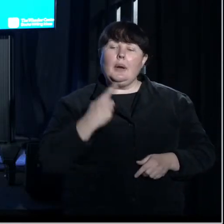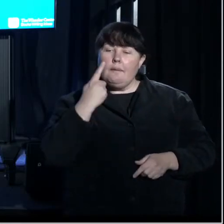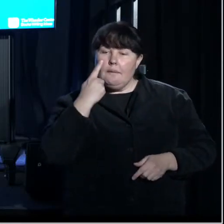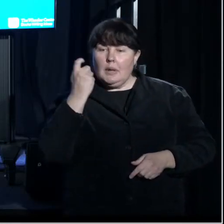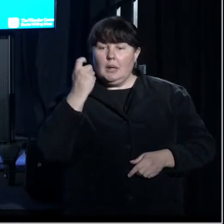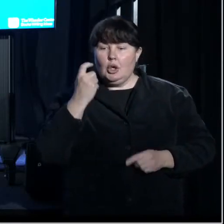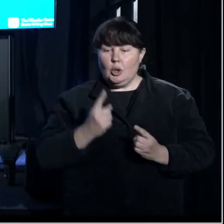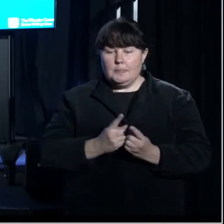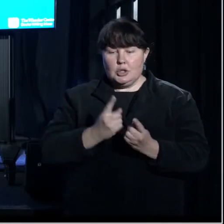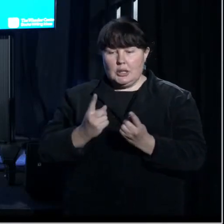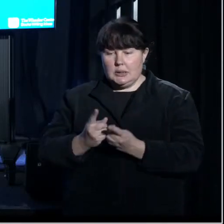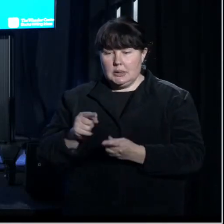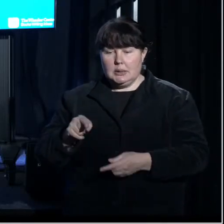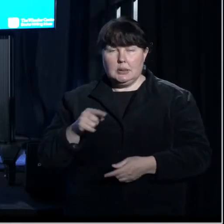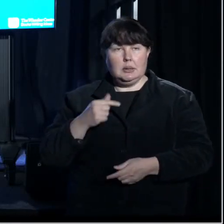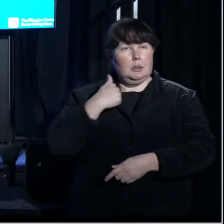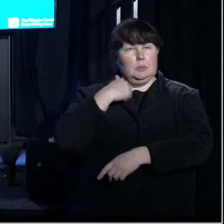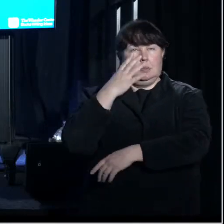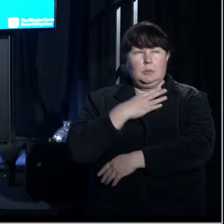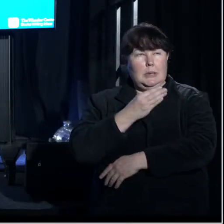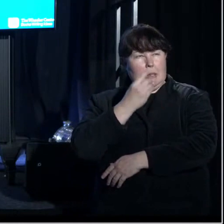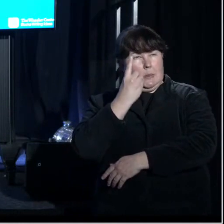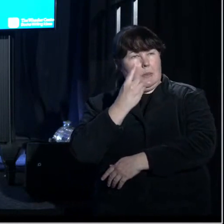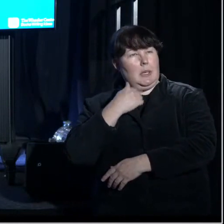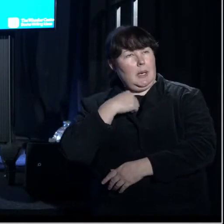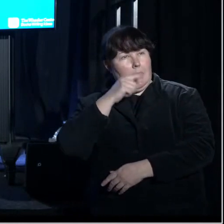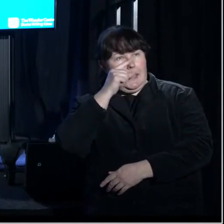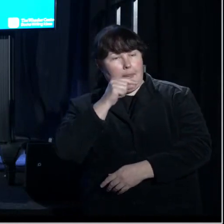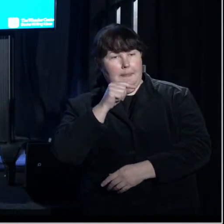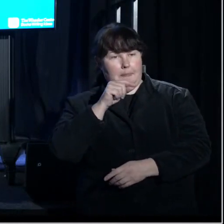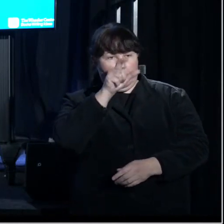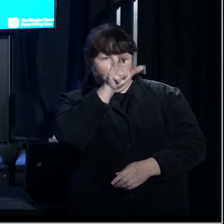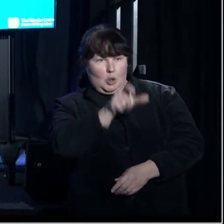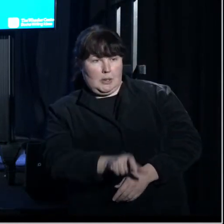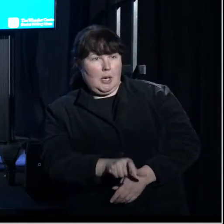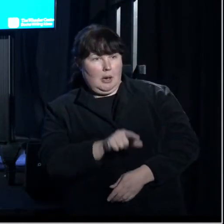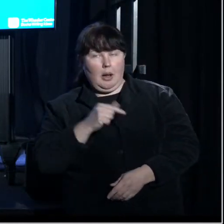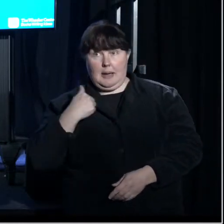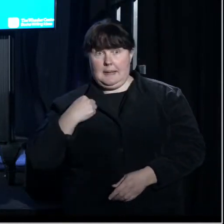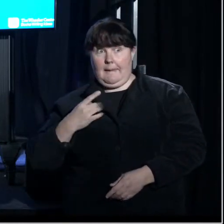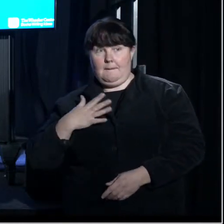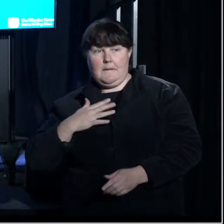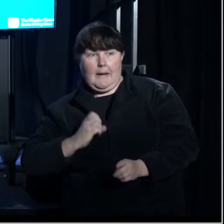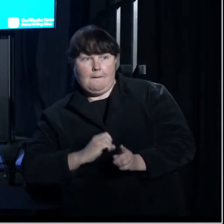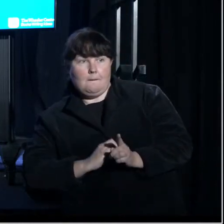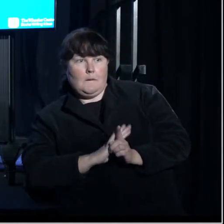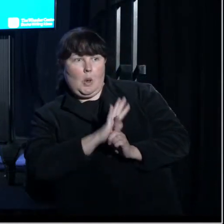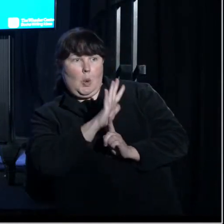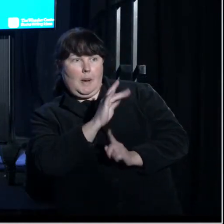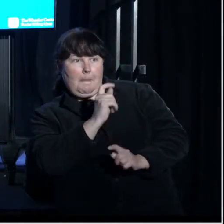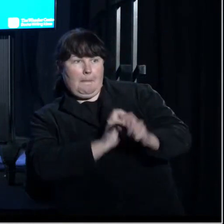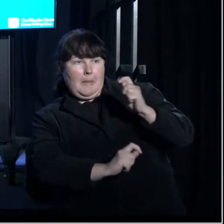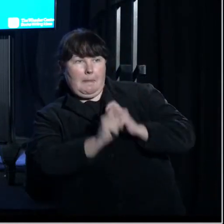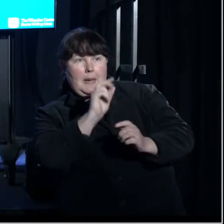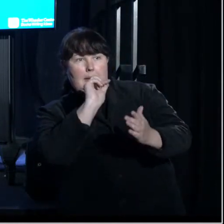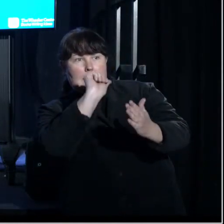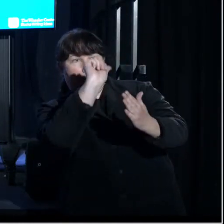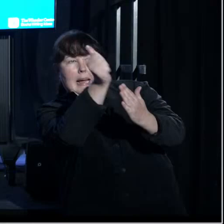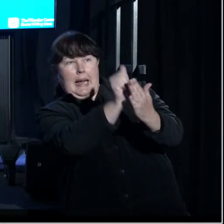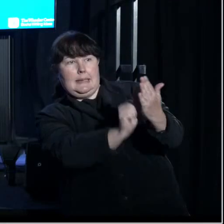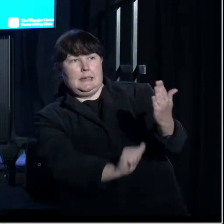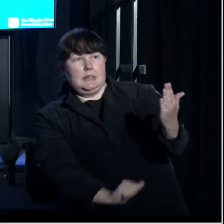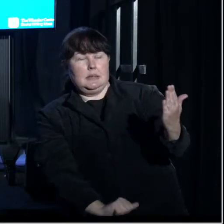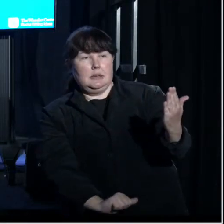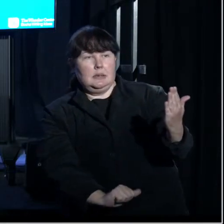I want someone I can turn into art. Splice him into shapes, assemble